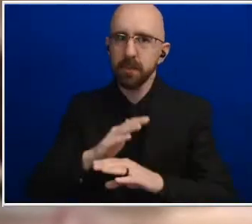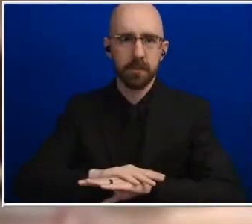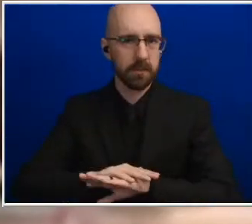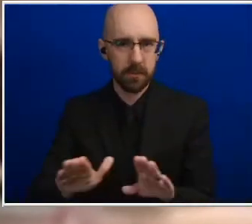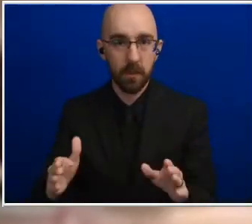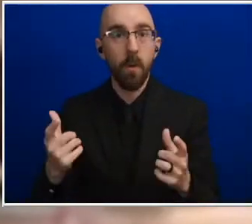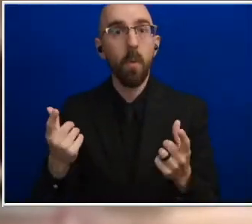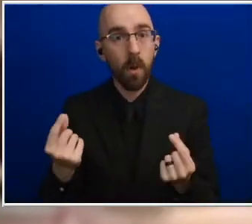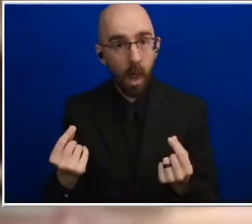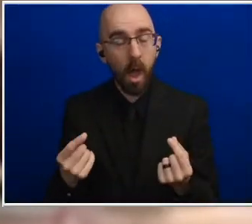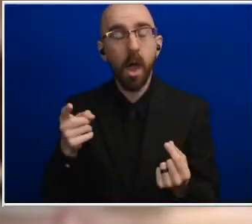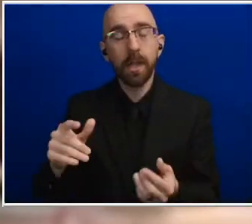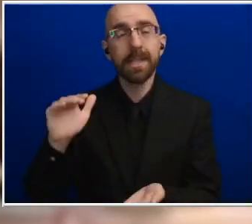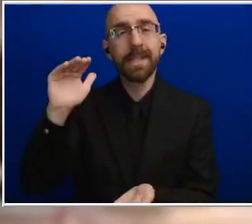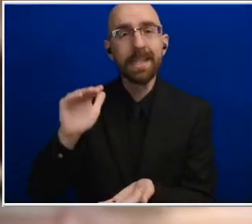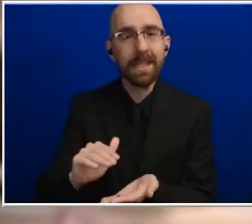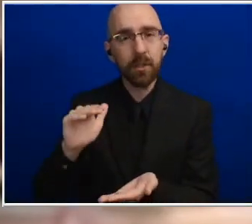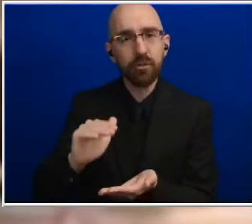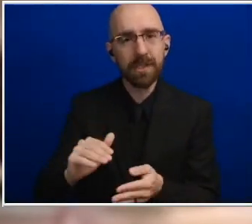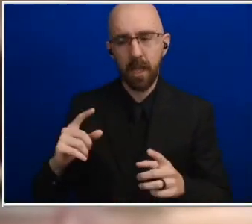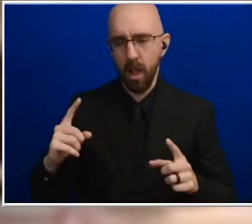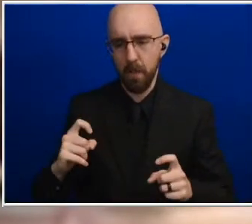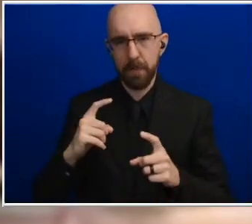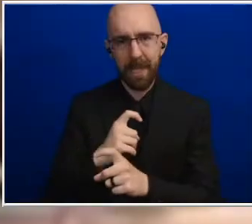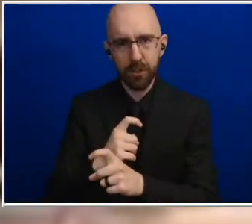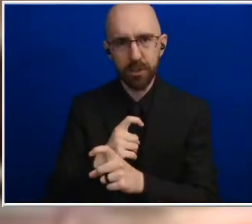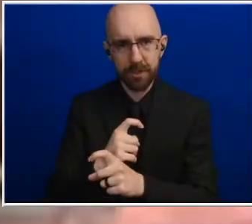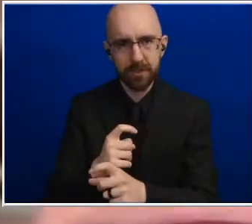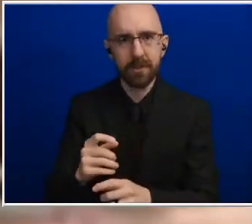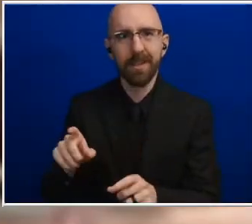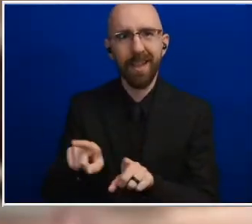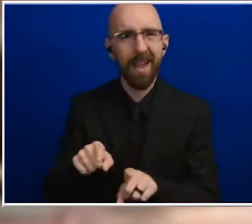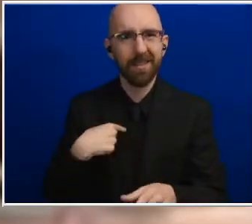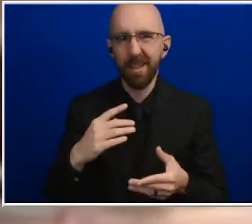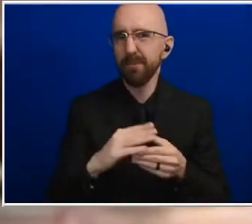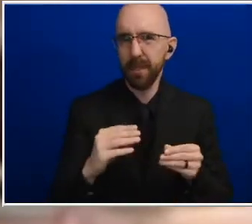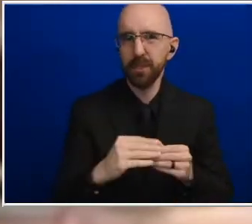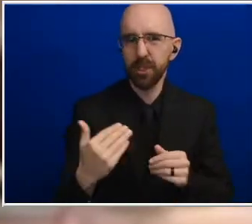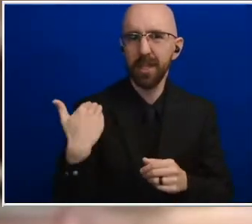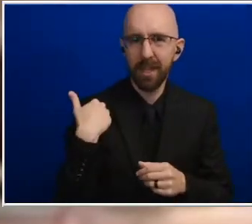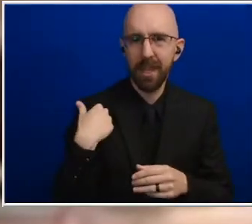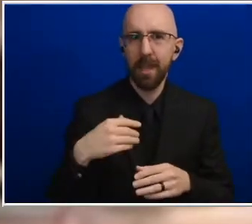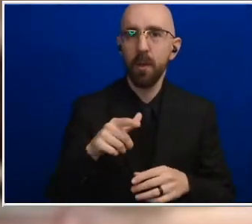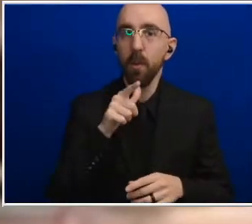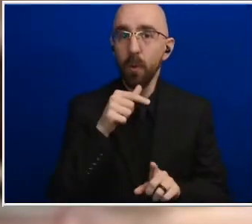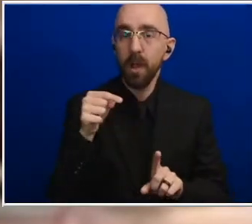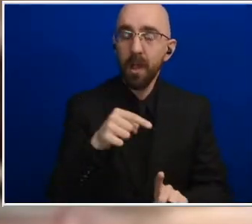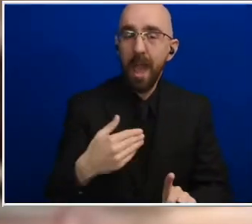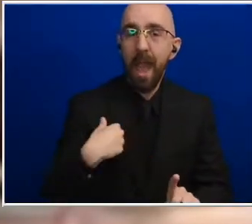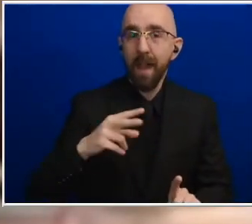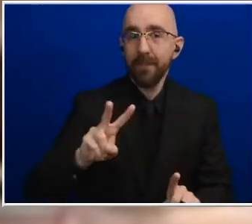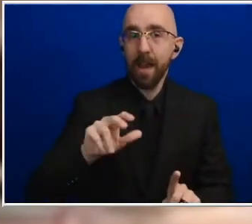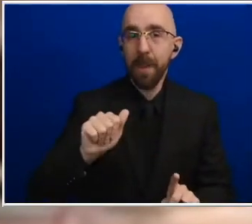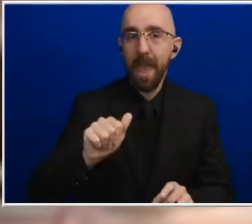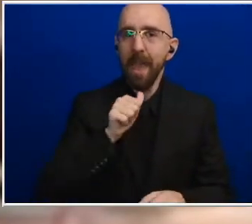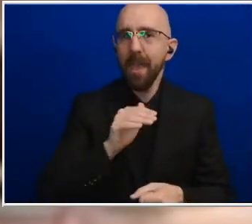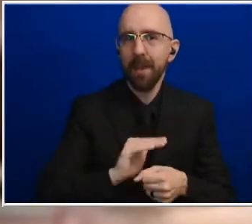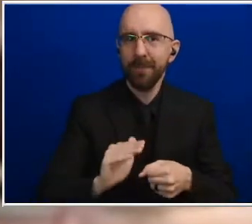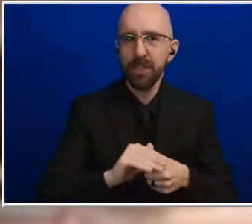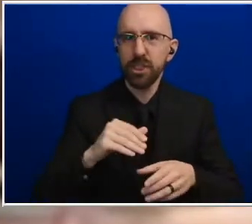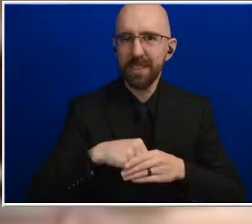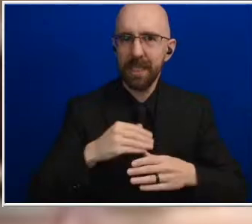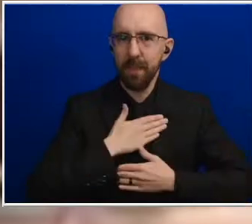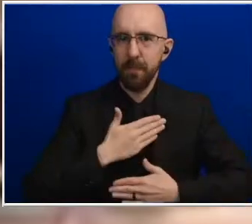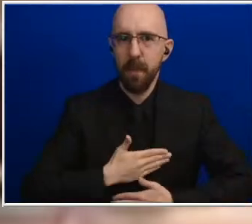is decrease the complications, as I said, in people who had vitamin A deficiency, and that is its